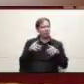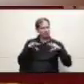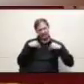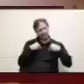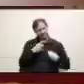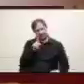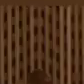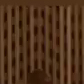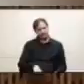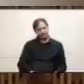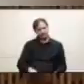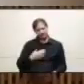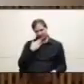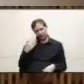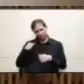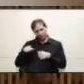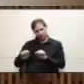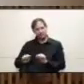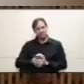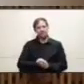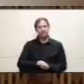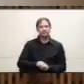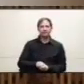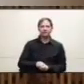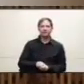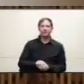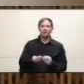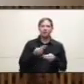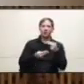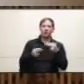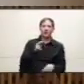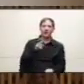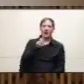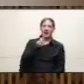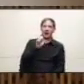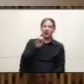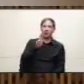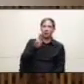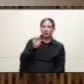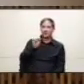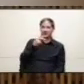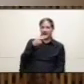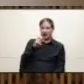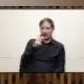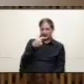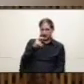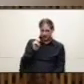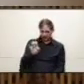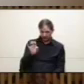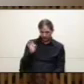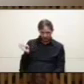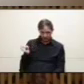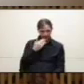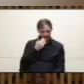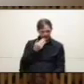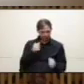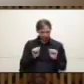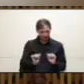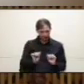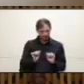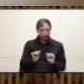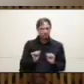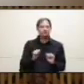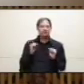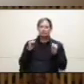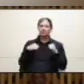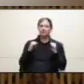Thank you, Chair. Thank you. Honorable Labuskafne. Thank you very much, Chair.